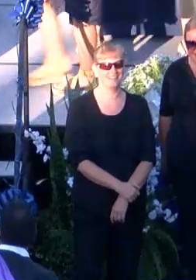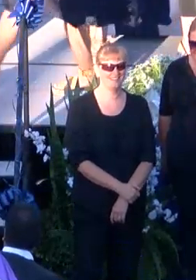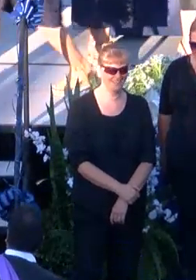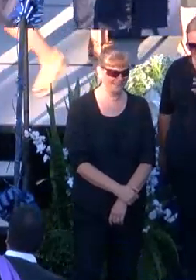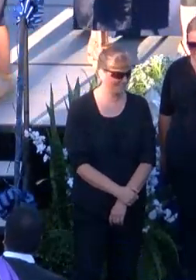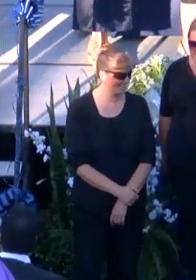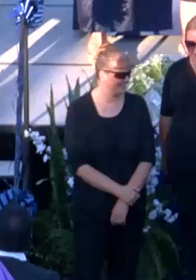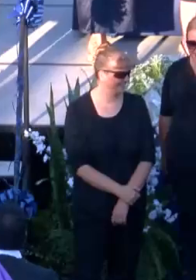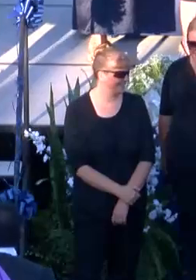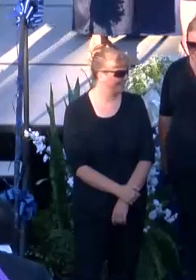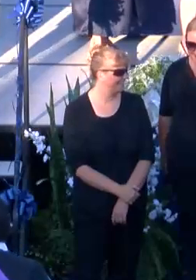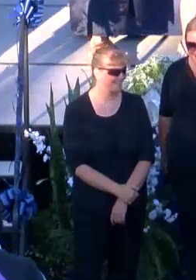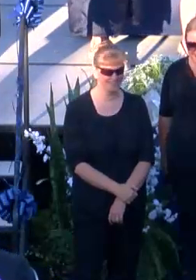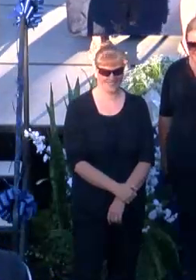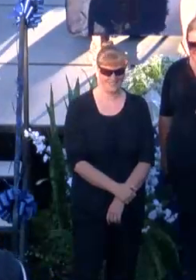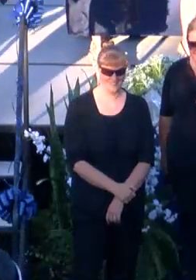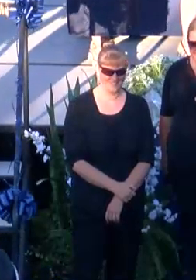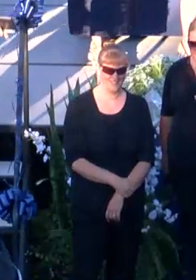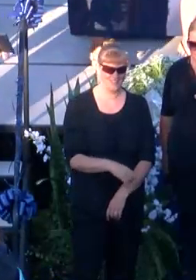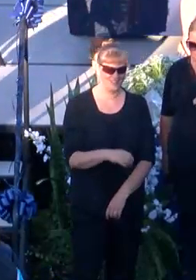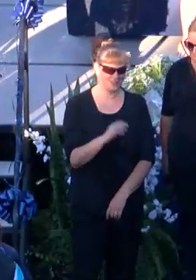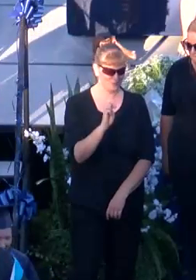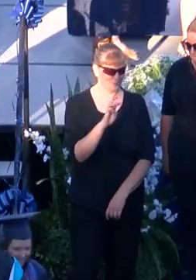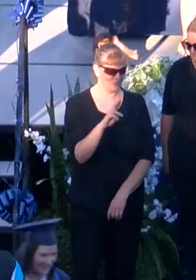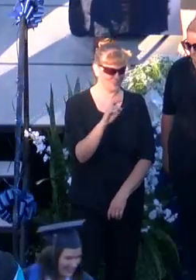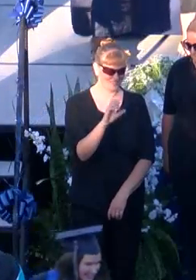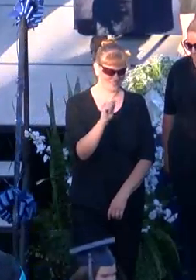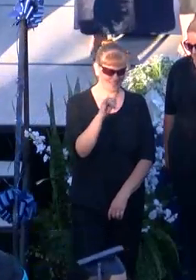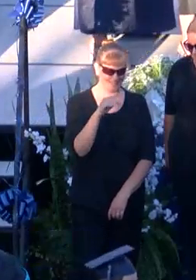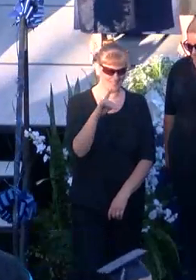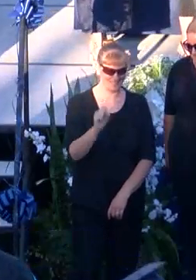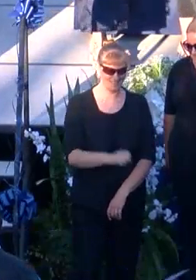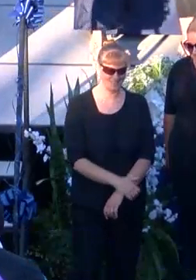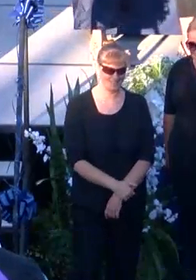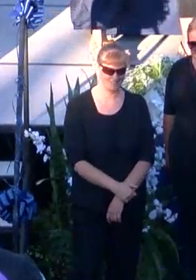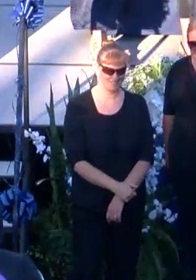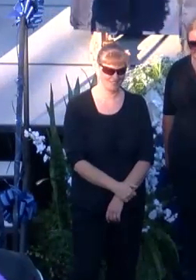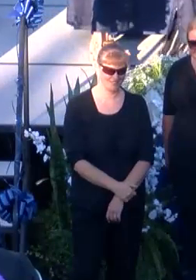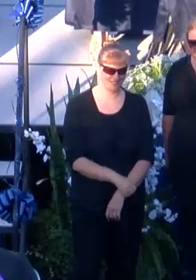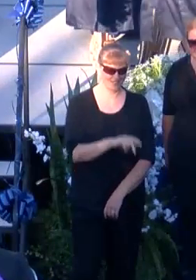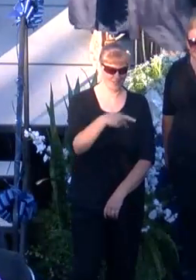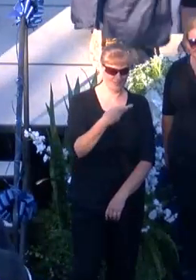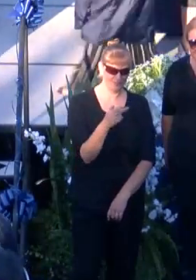Villegas Macias. Mercedes Grace Heiner.